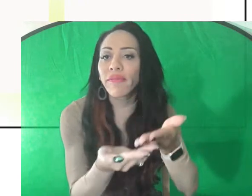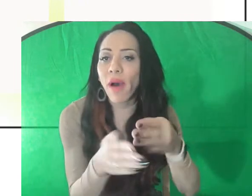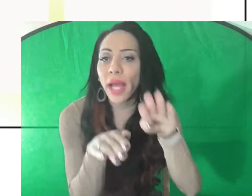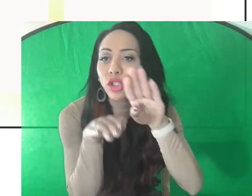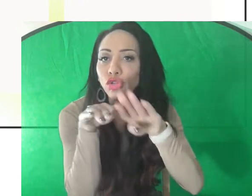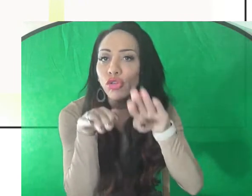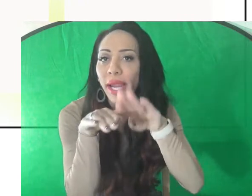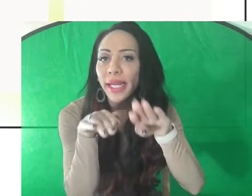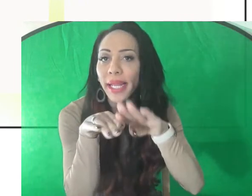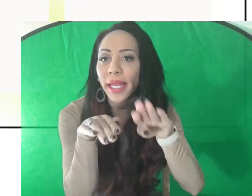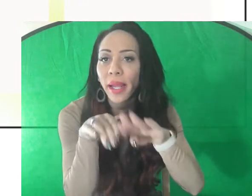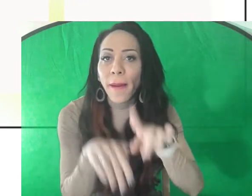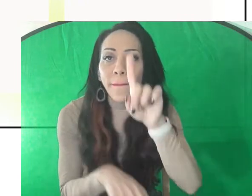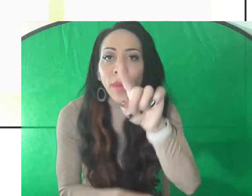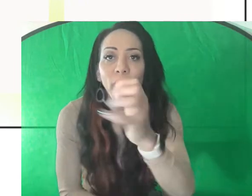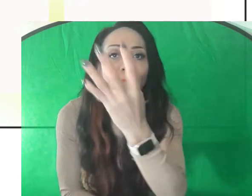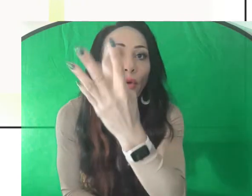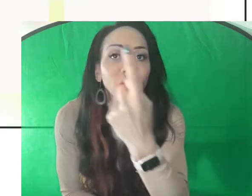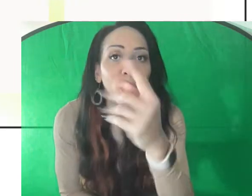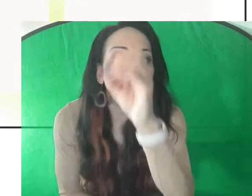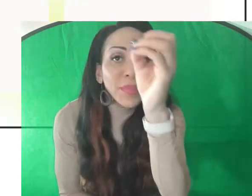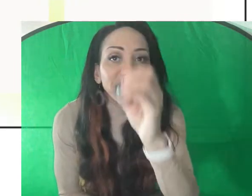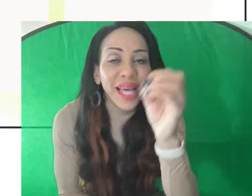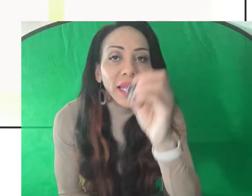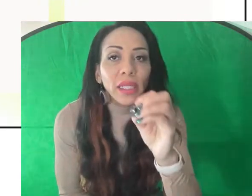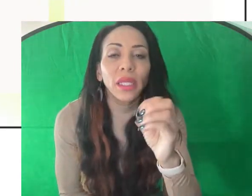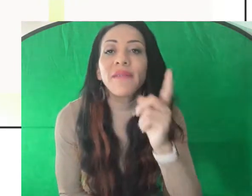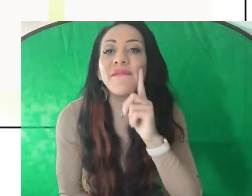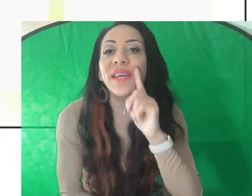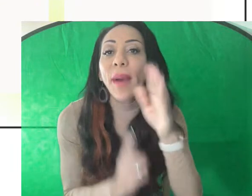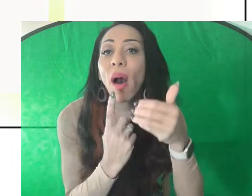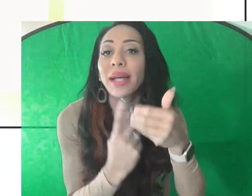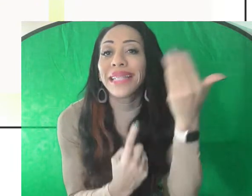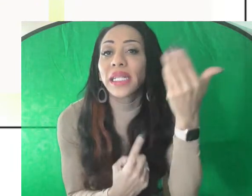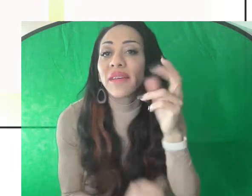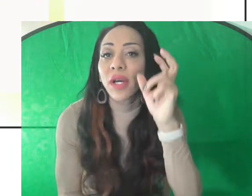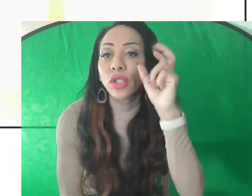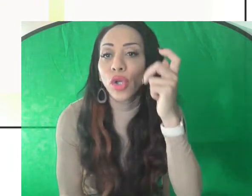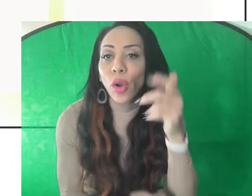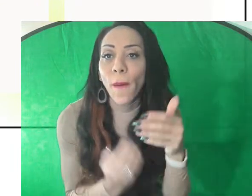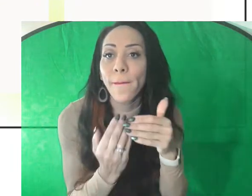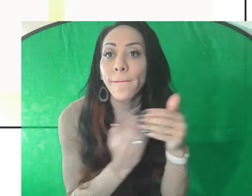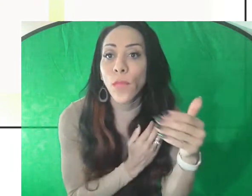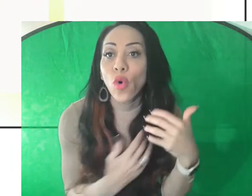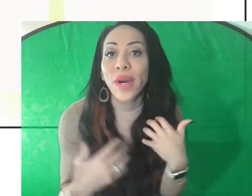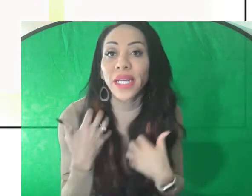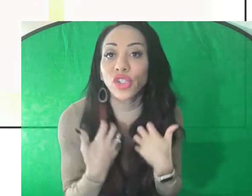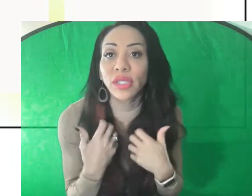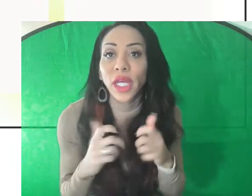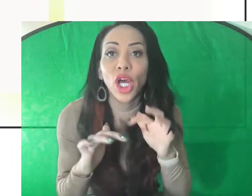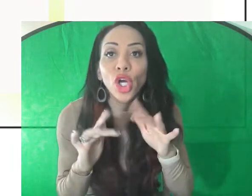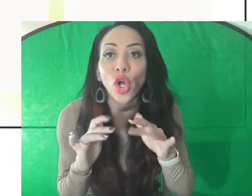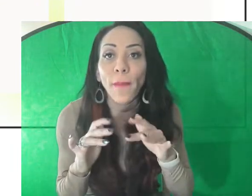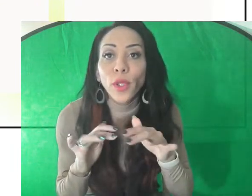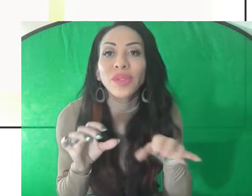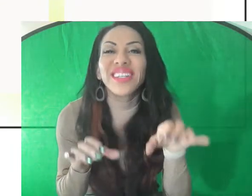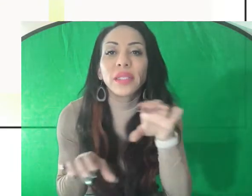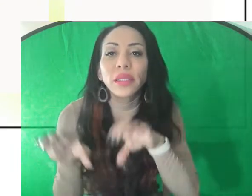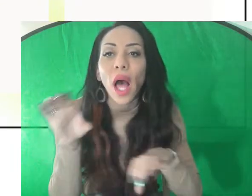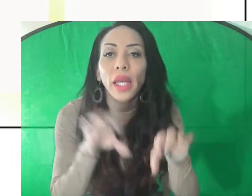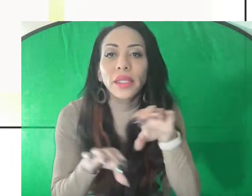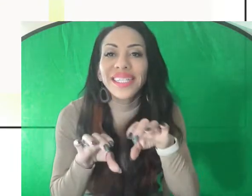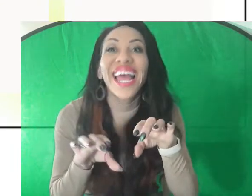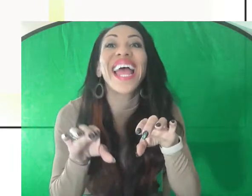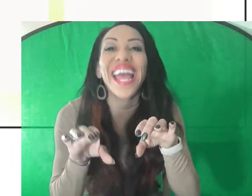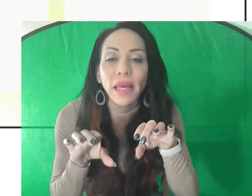with 41% of female identifying students more interested in studying computer science if it's combined